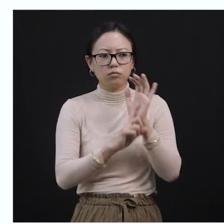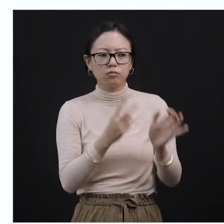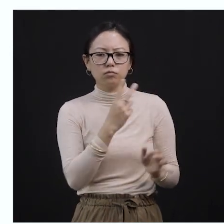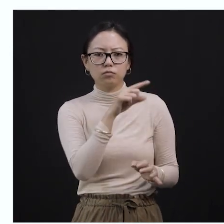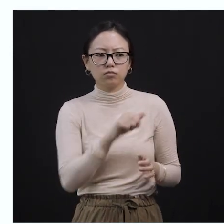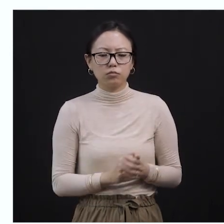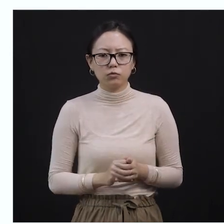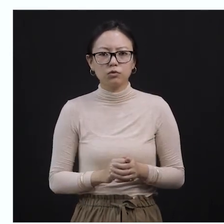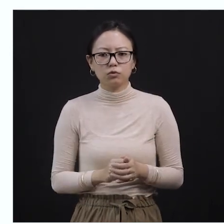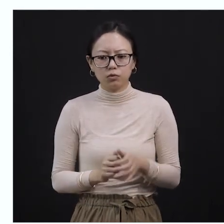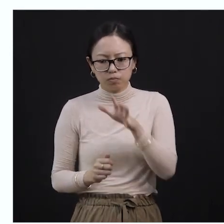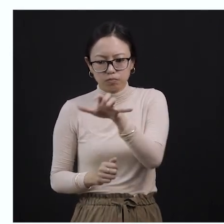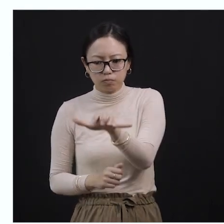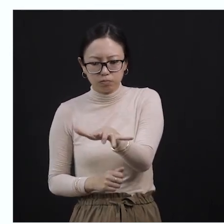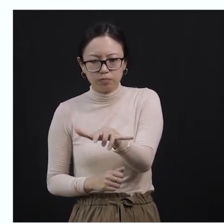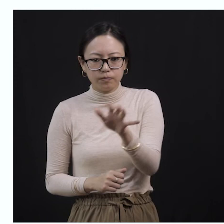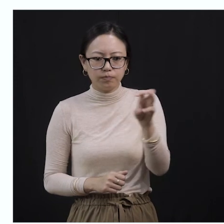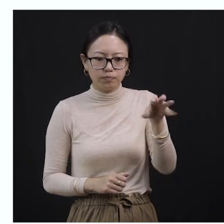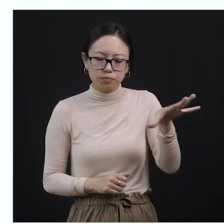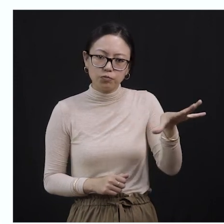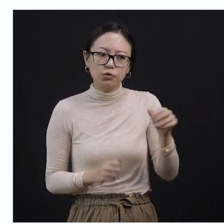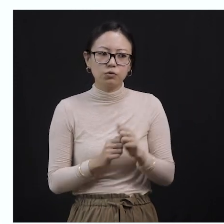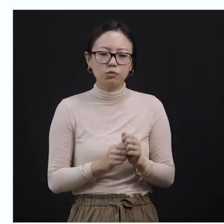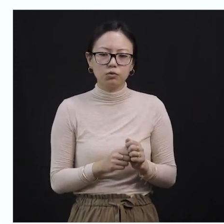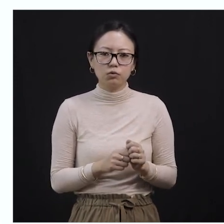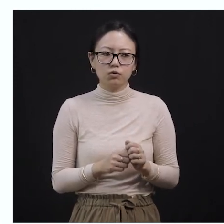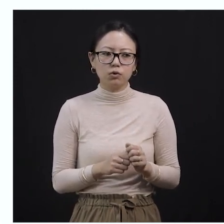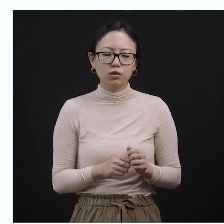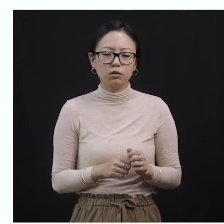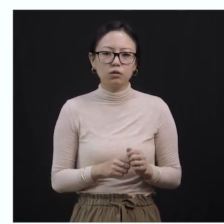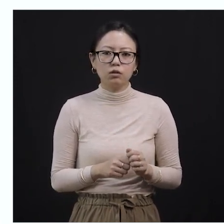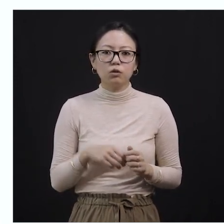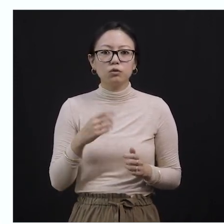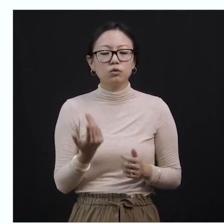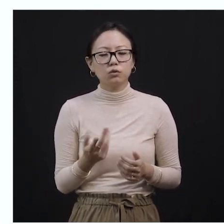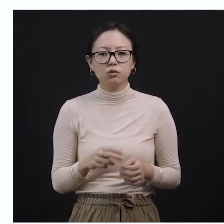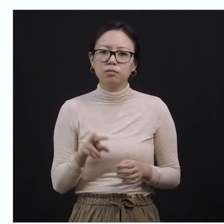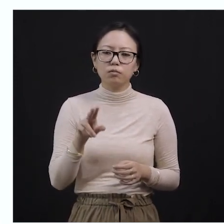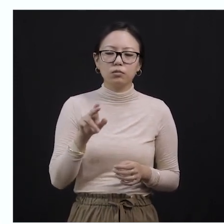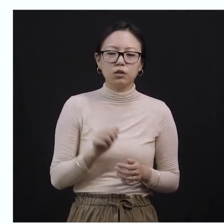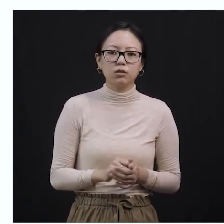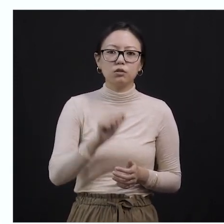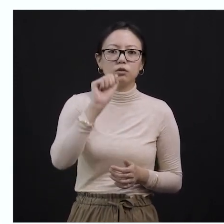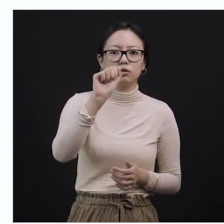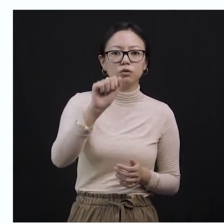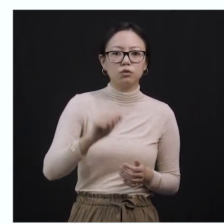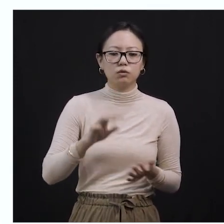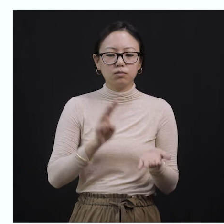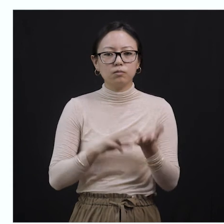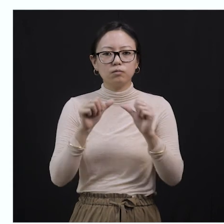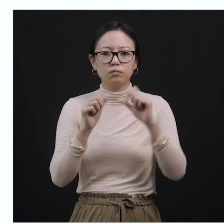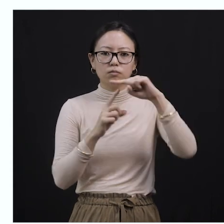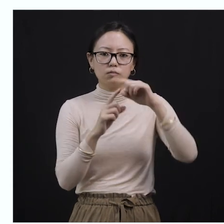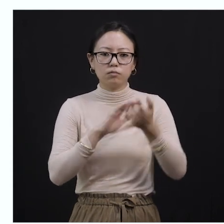2. So we can say that this textbook, the length of the maths textbook is 2 hand spans.